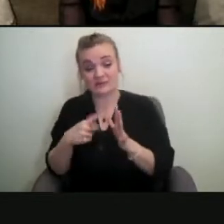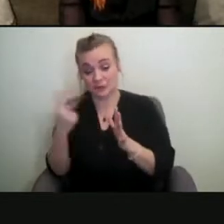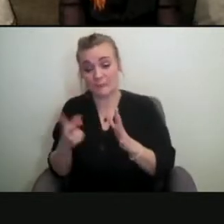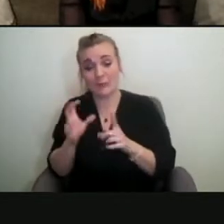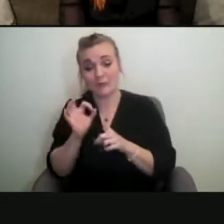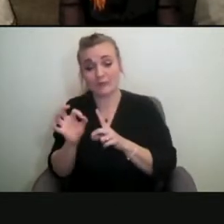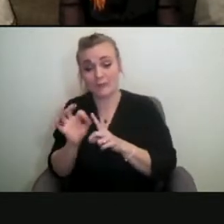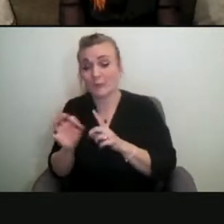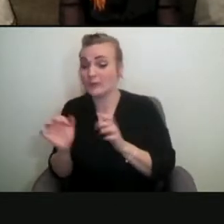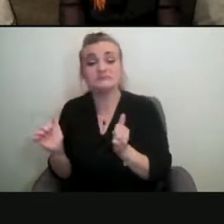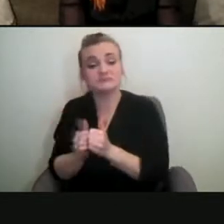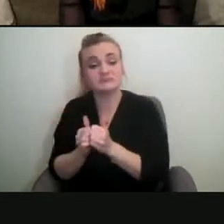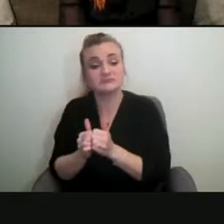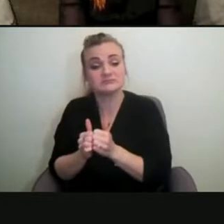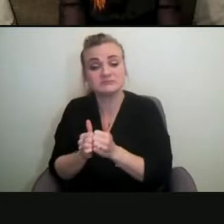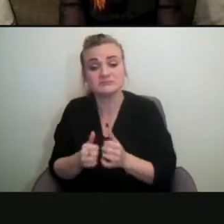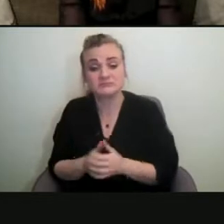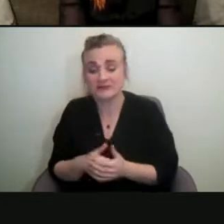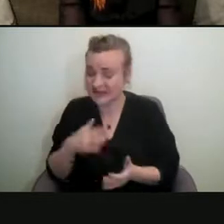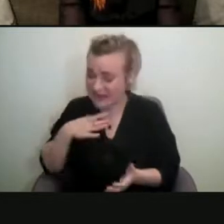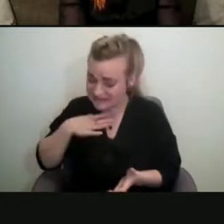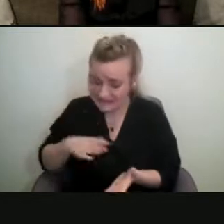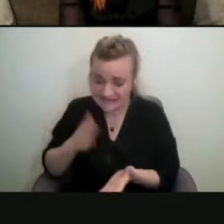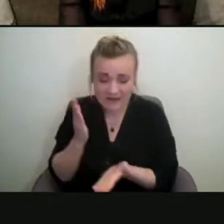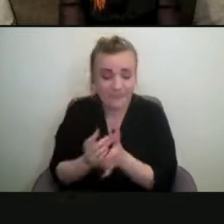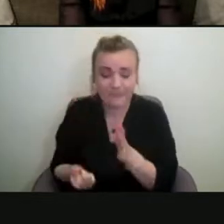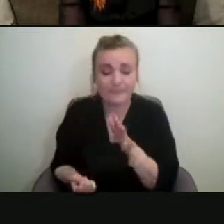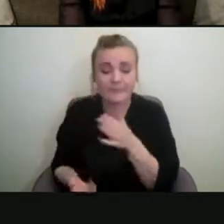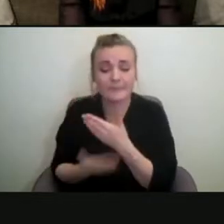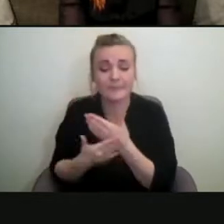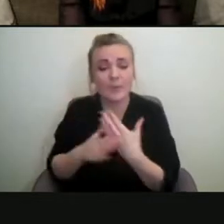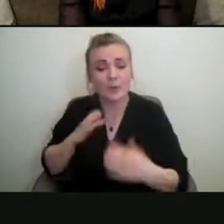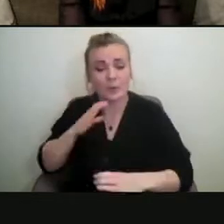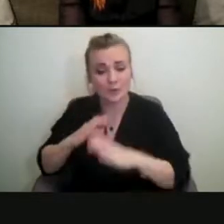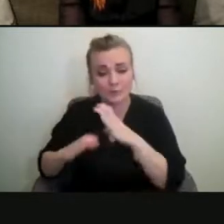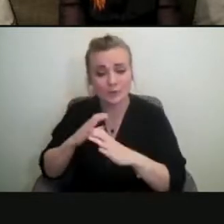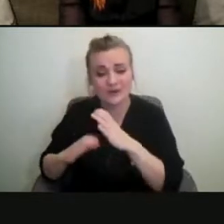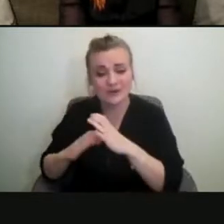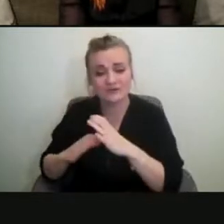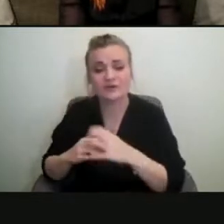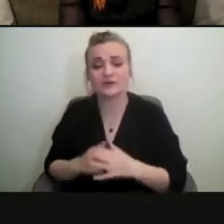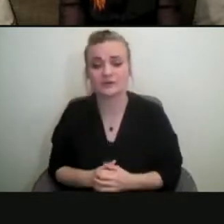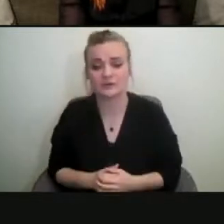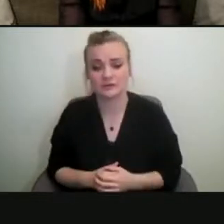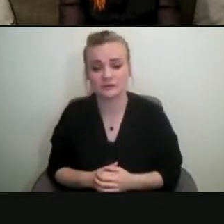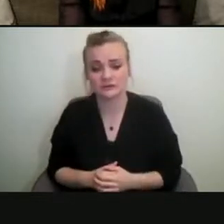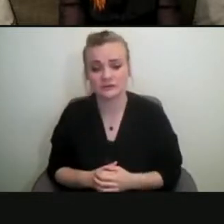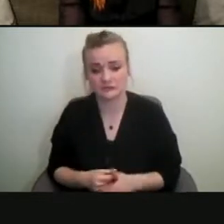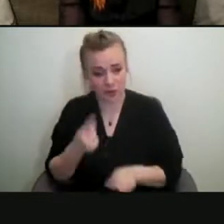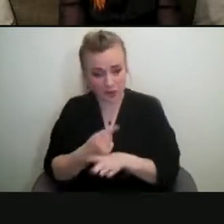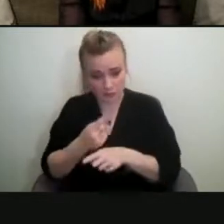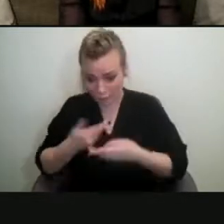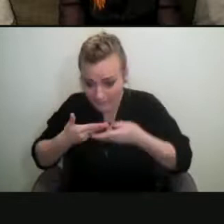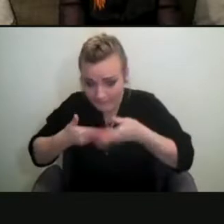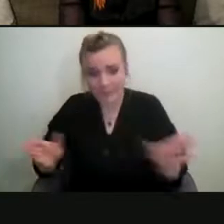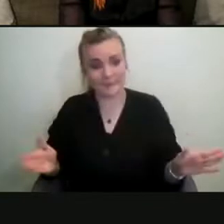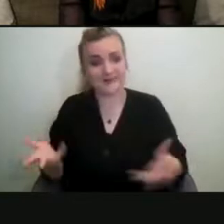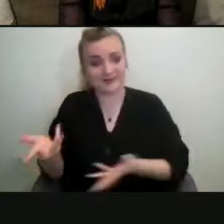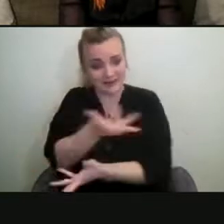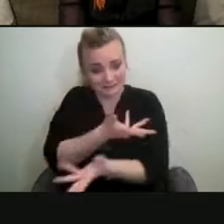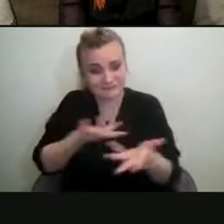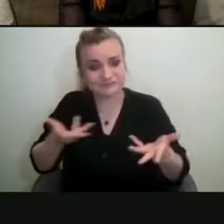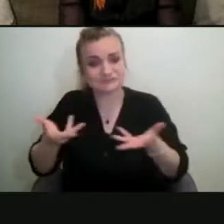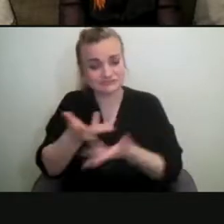think exactly we need more communication, more and talk about more public about